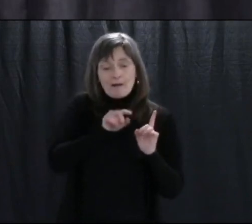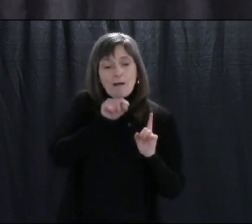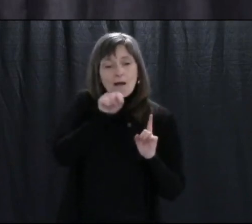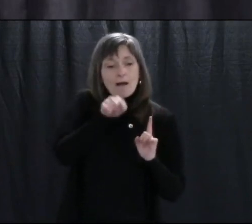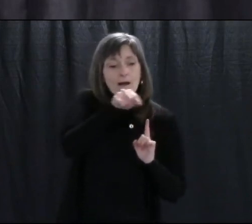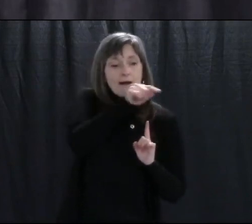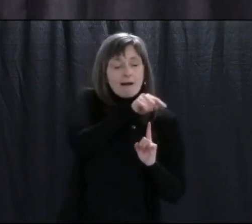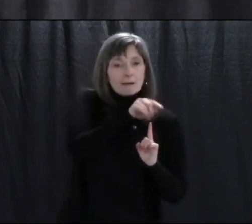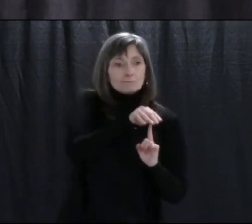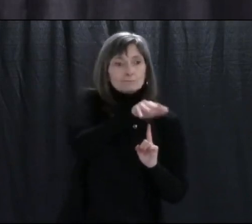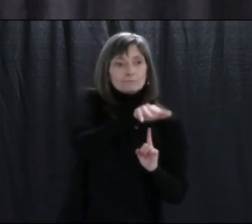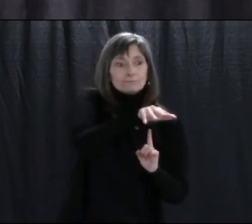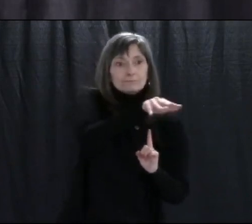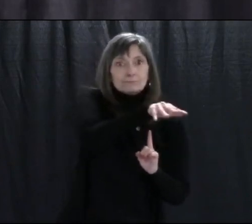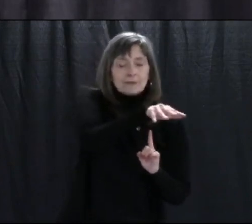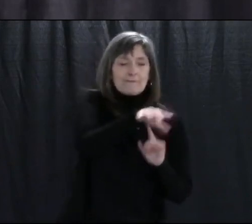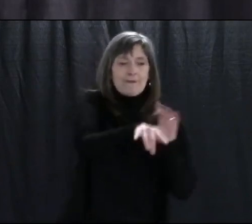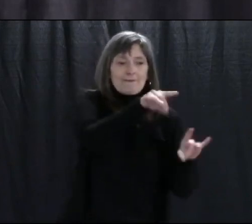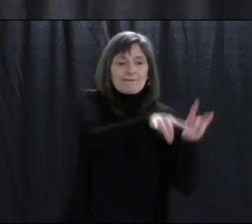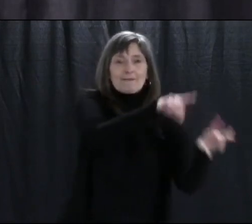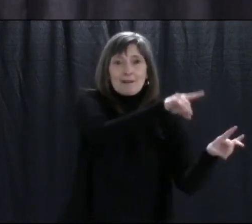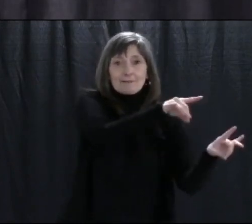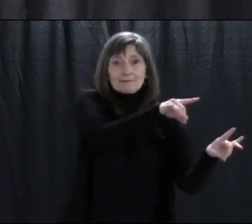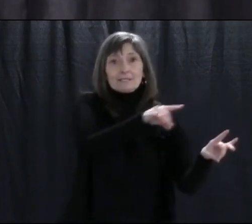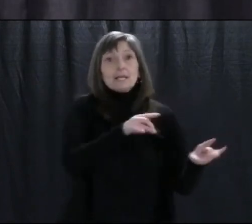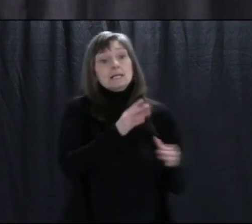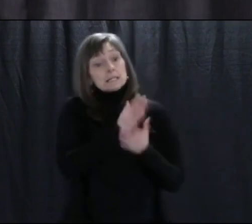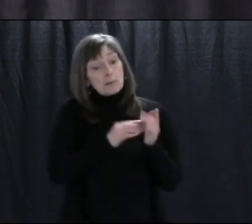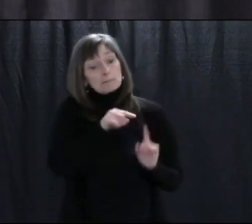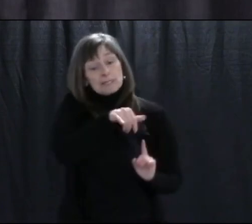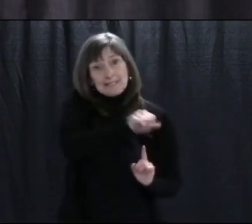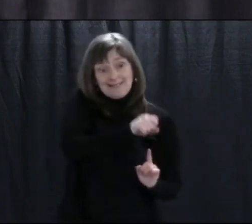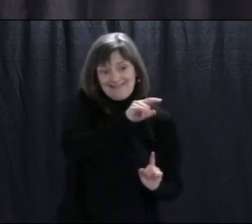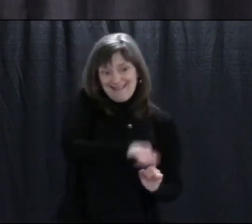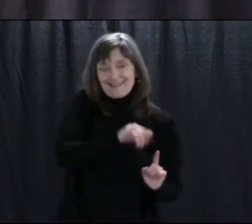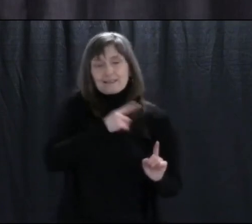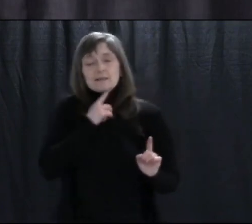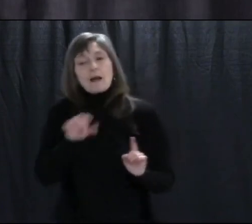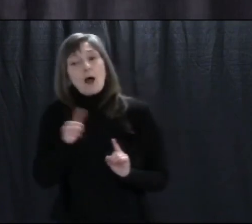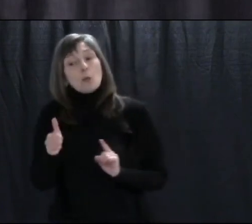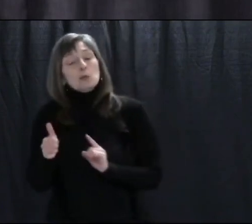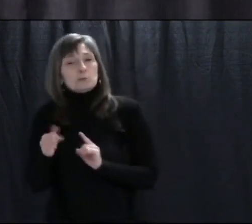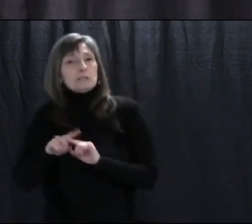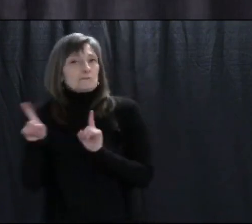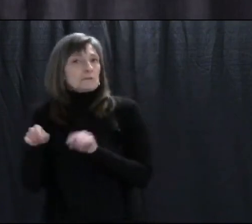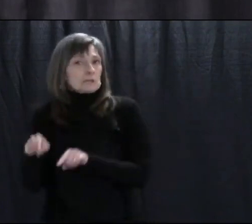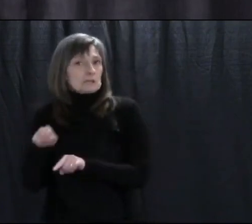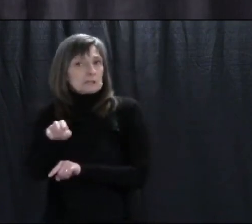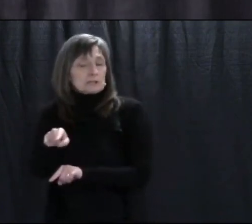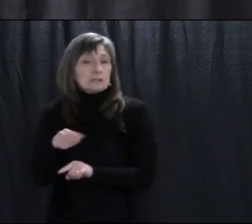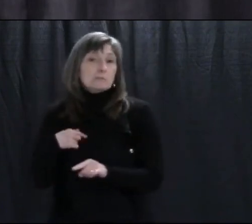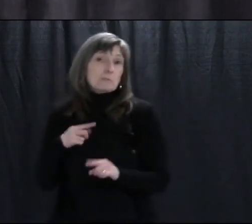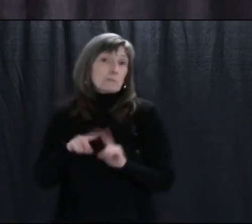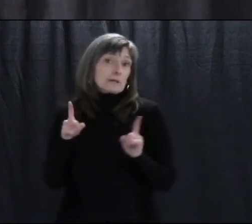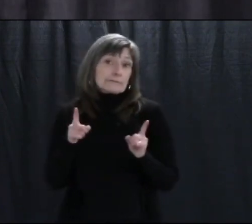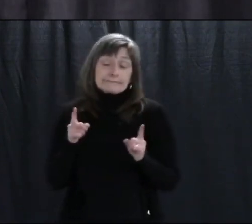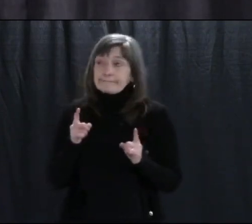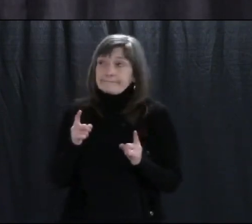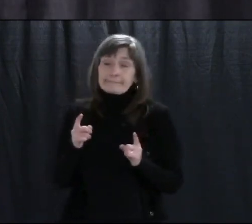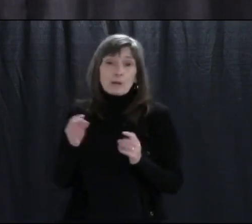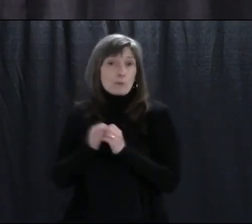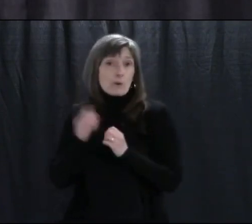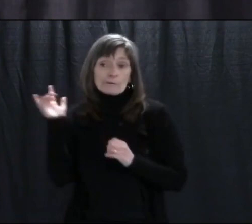not all of these are. As I said, some investigations are ongoing. We do expect, however, to see more cases as travelers